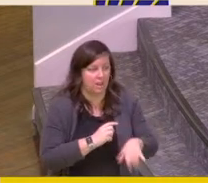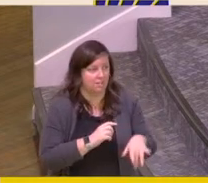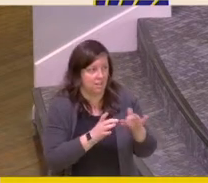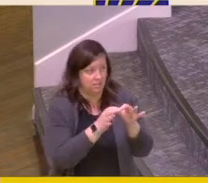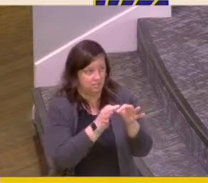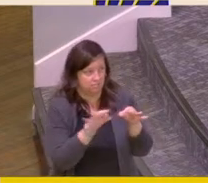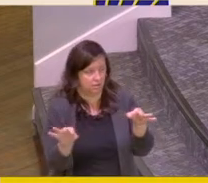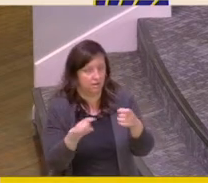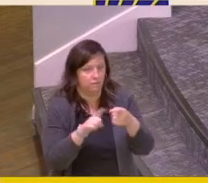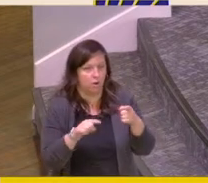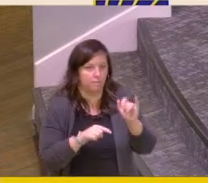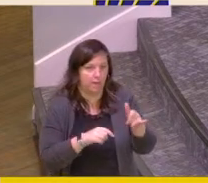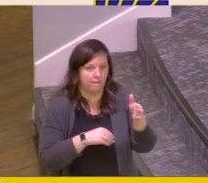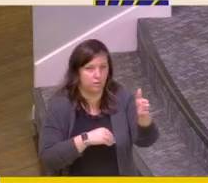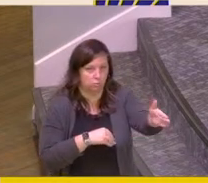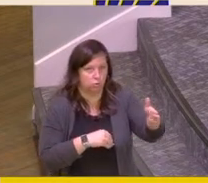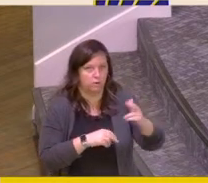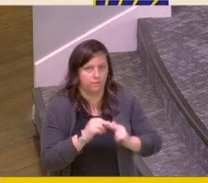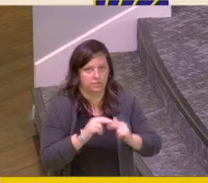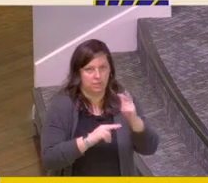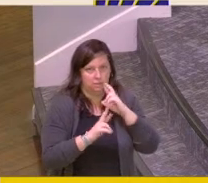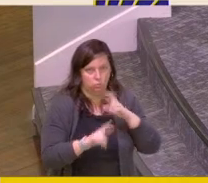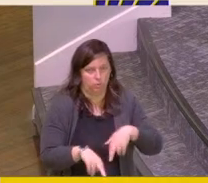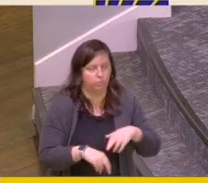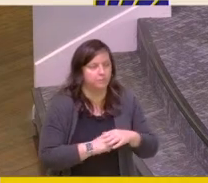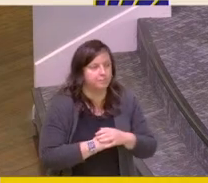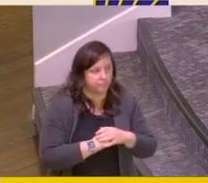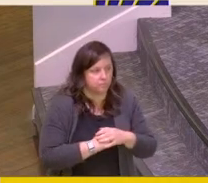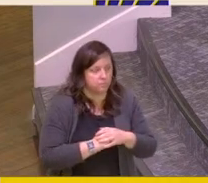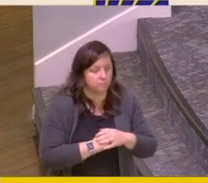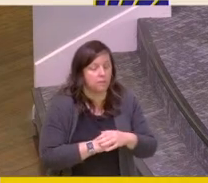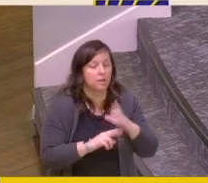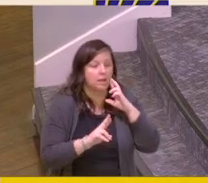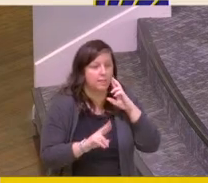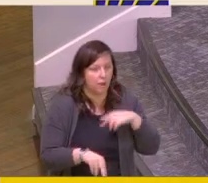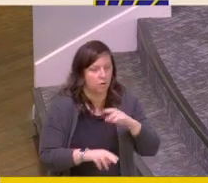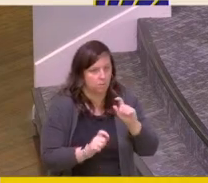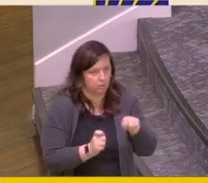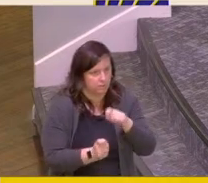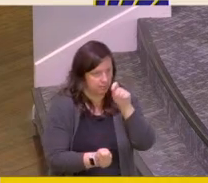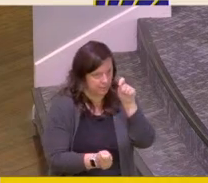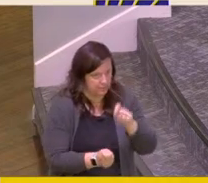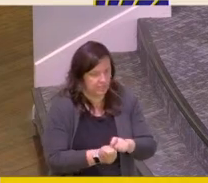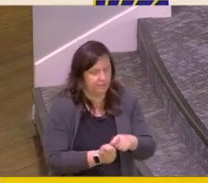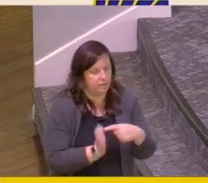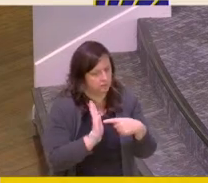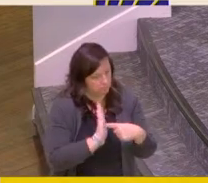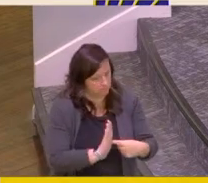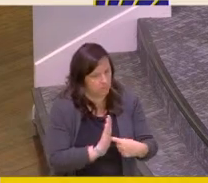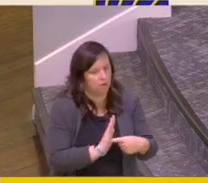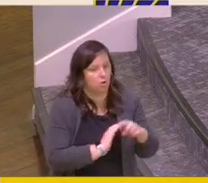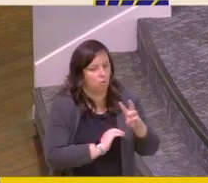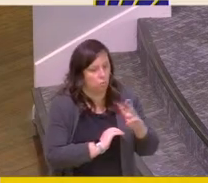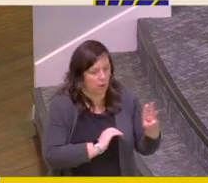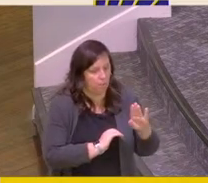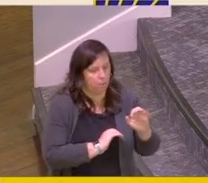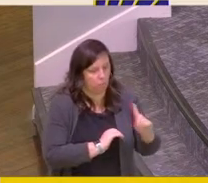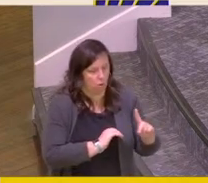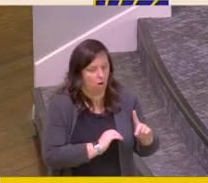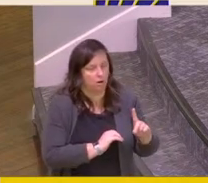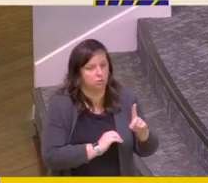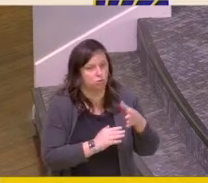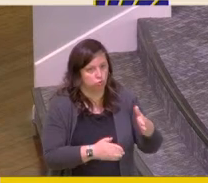future facilities report at that time. The report specifically addressed the West Broad Street campus. It recommended